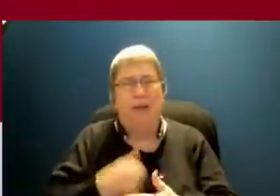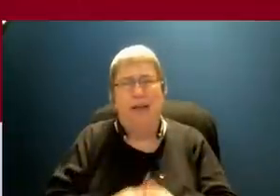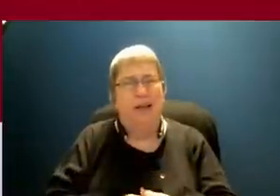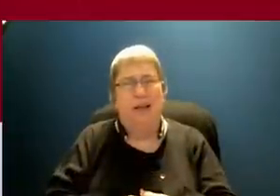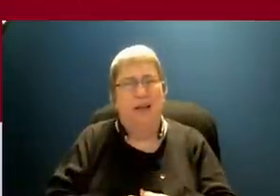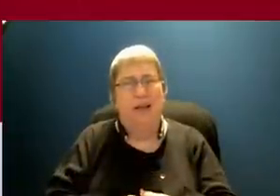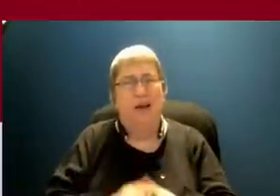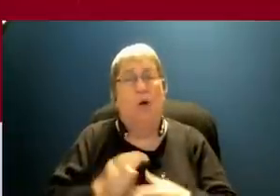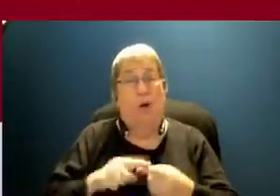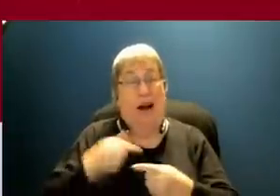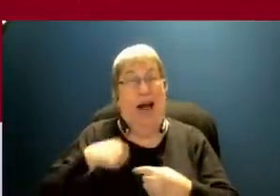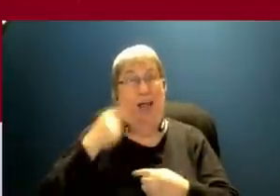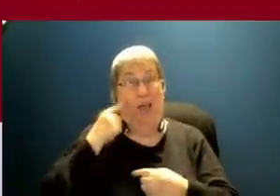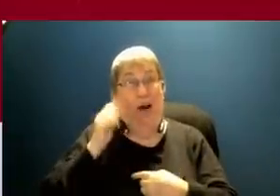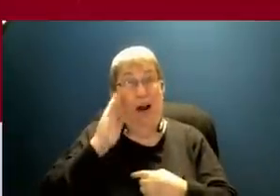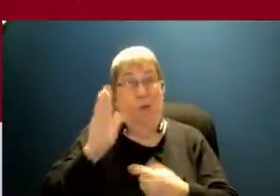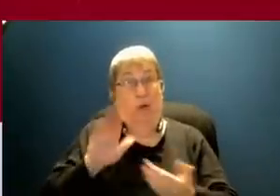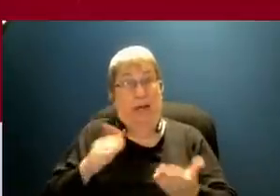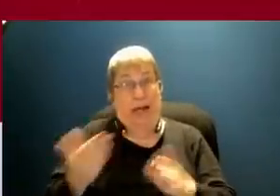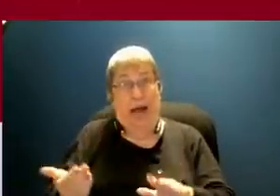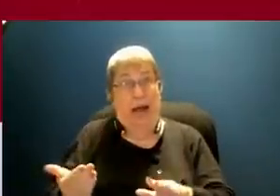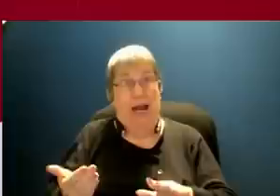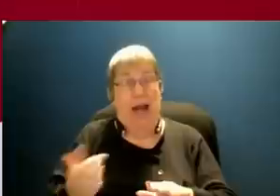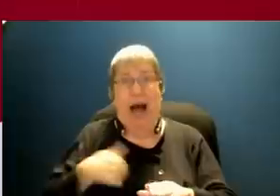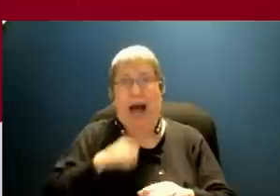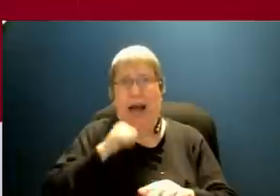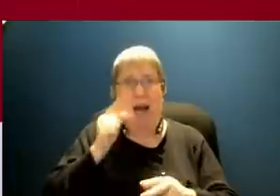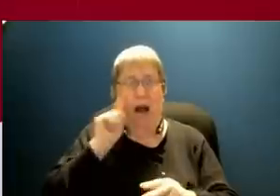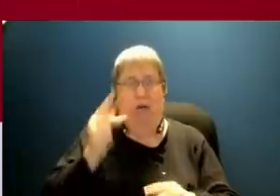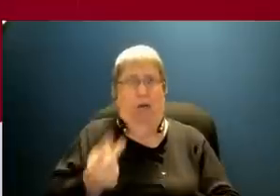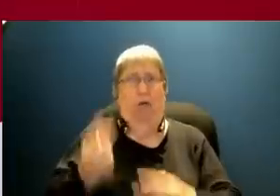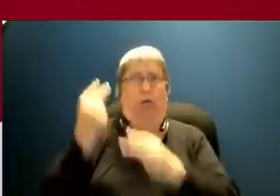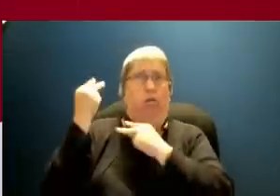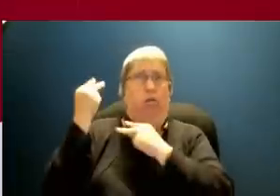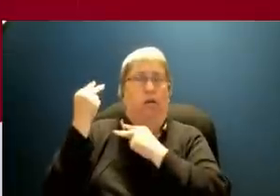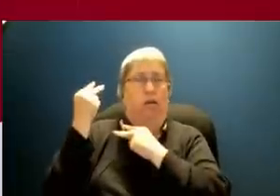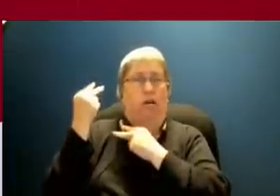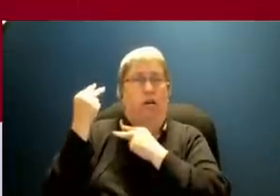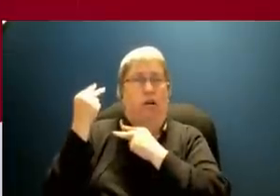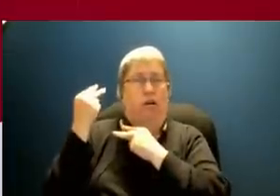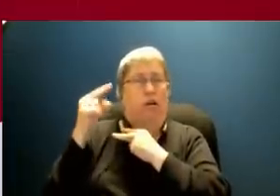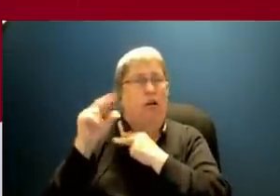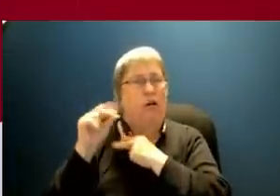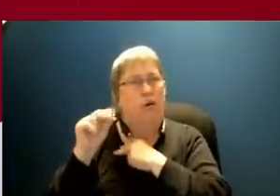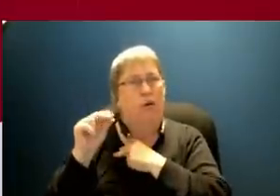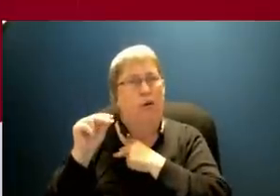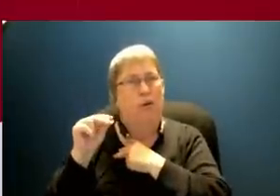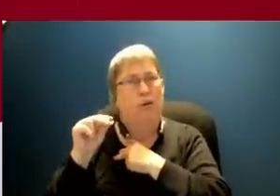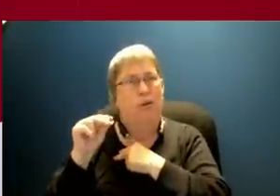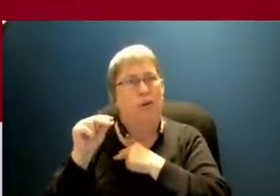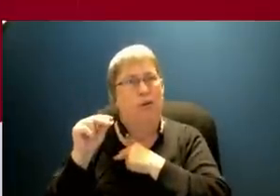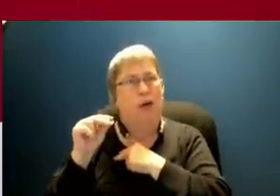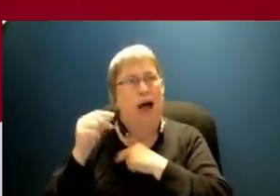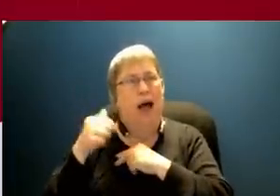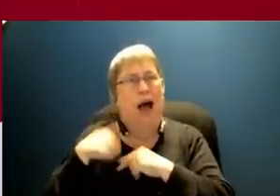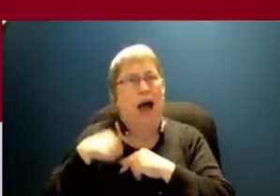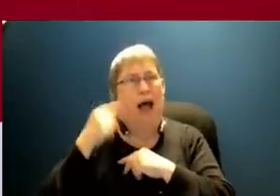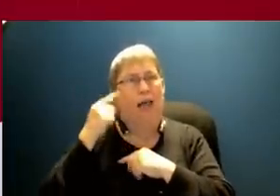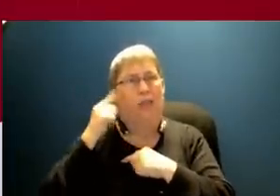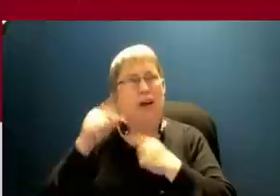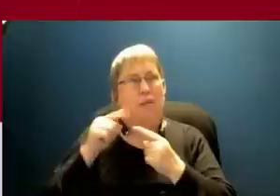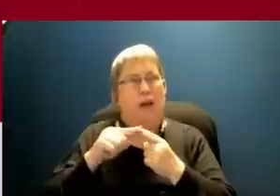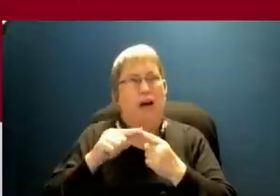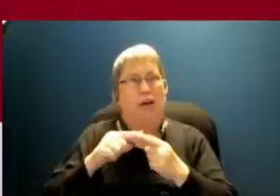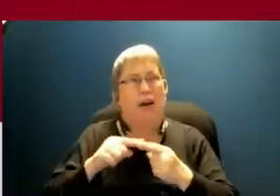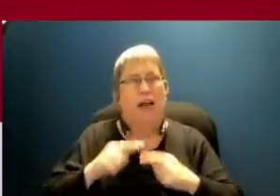die, it wasn't the life that I had lived that flashed before my eyes. It was the life that I had not